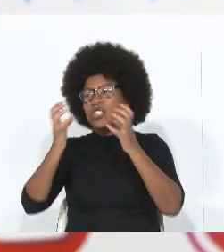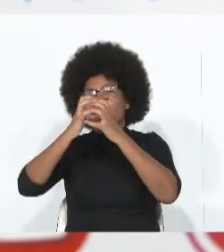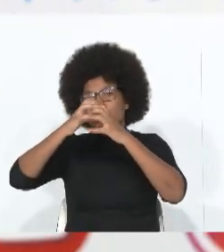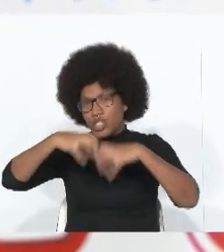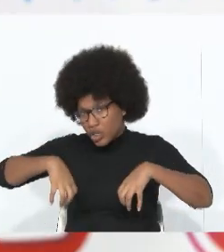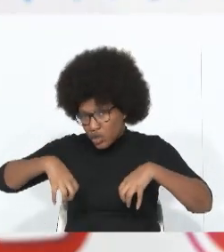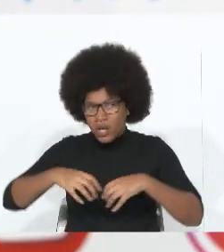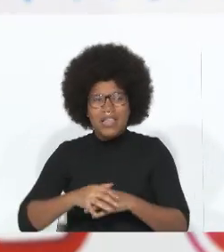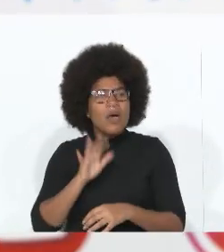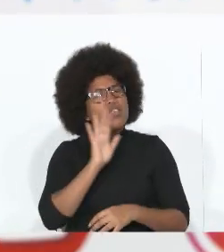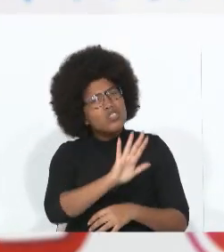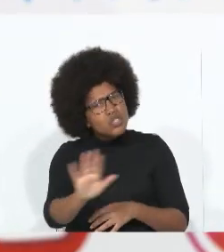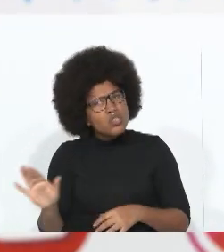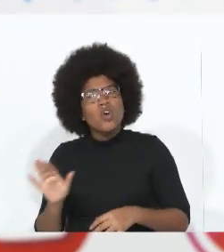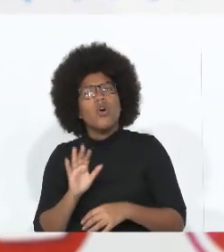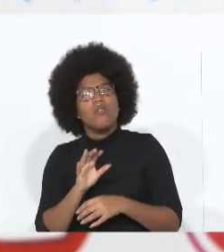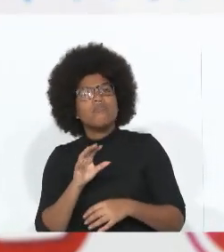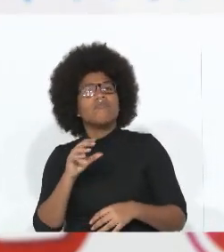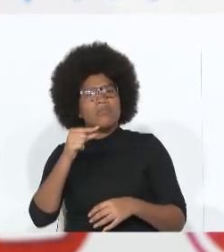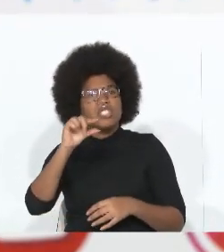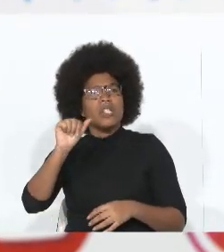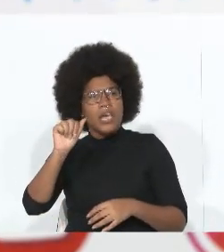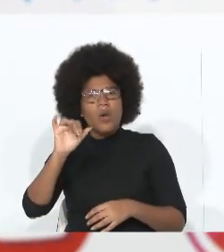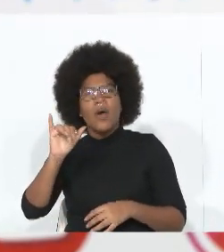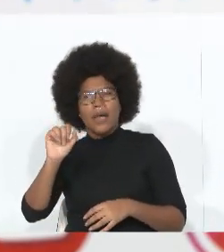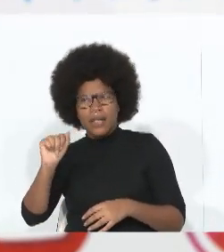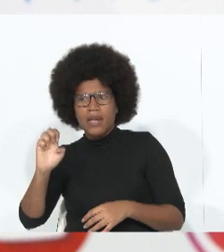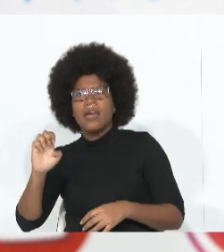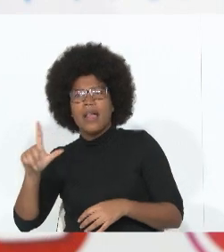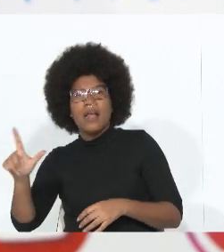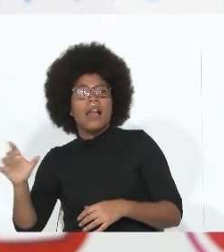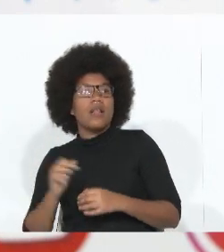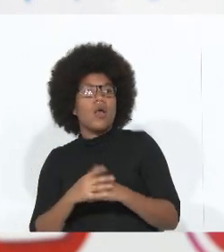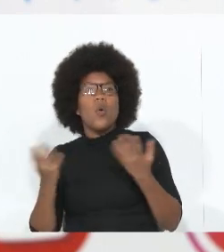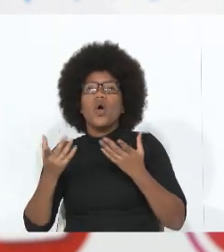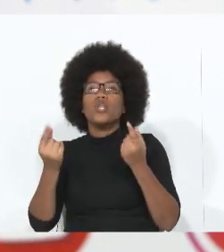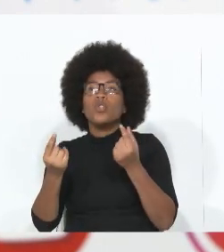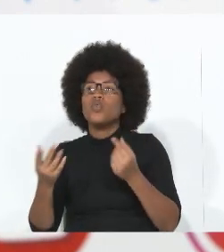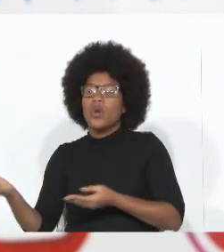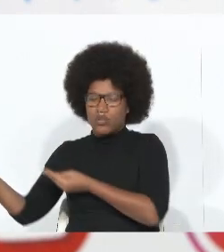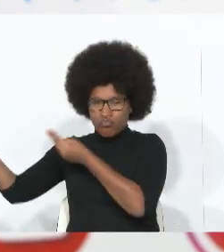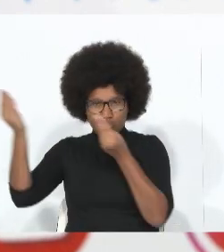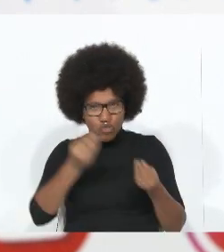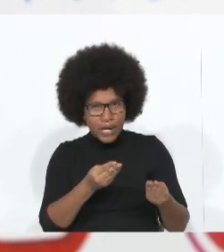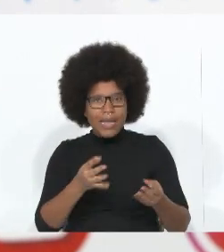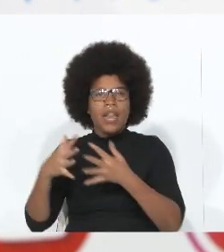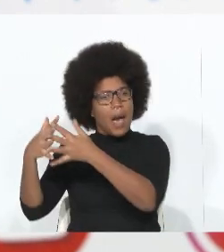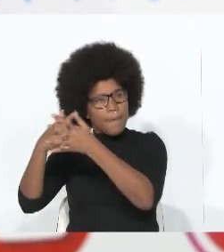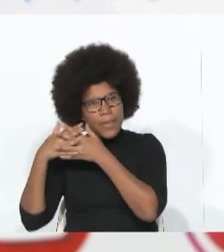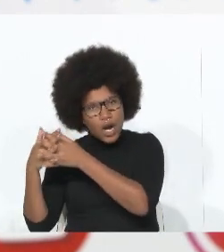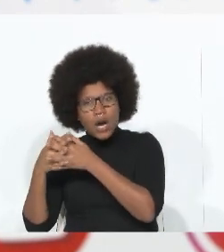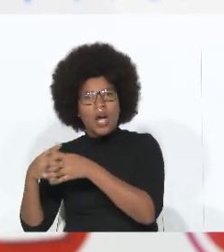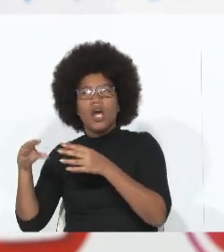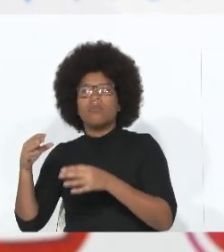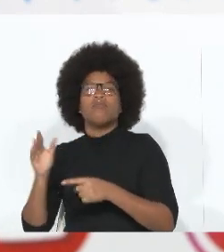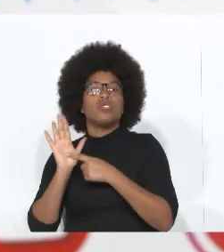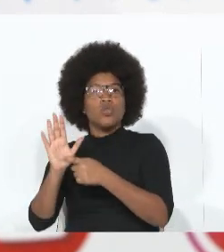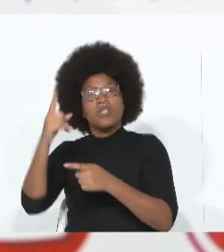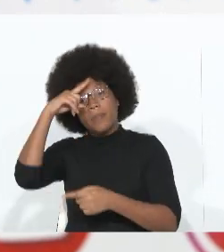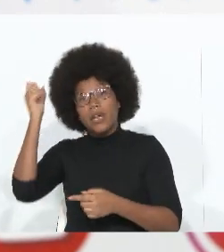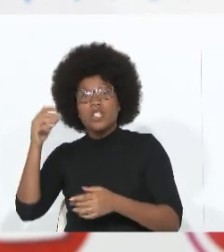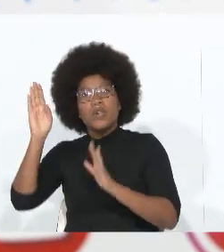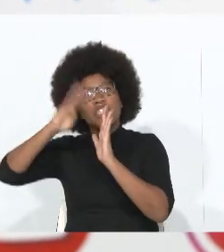your station. But the other stations, what they did was bring in foreign programs because it was cheaper, and